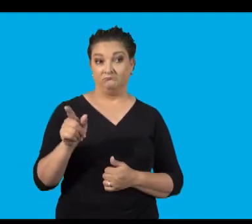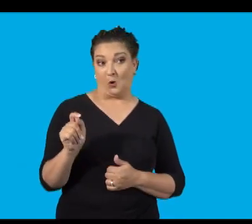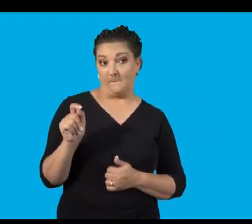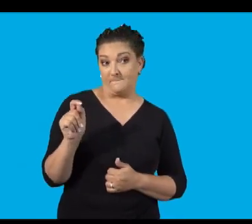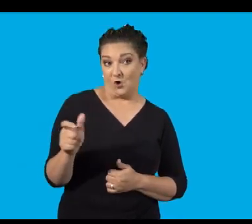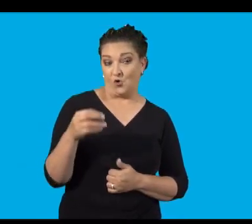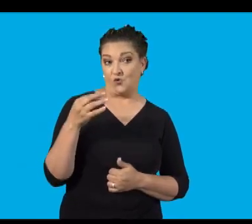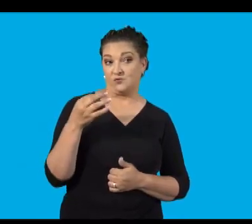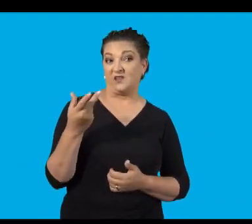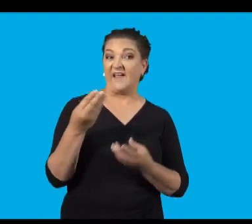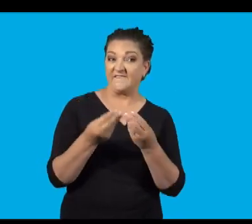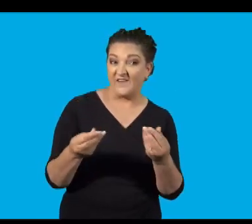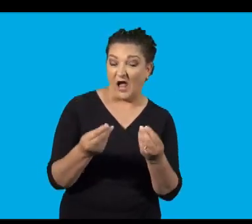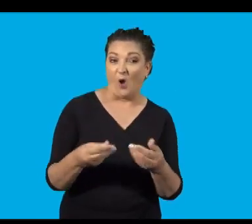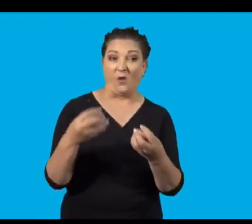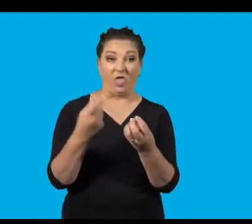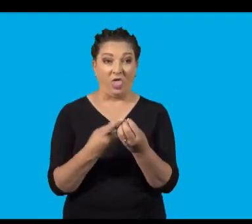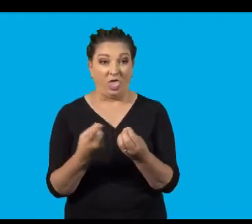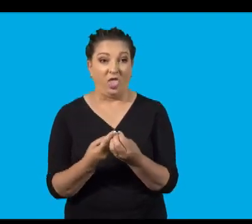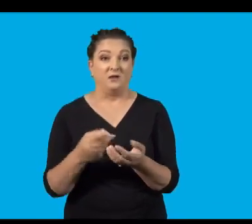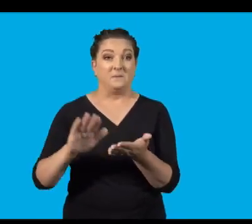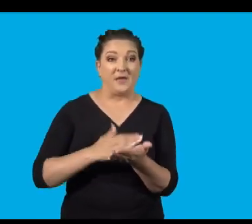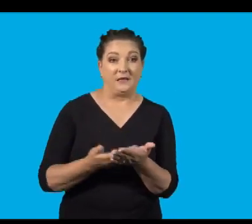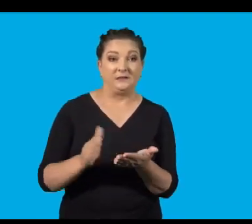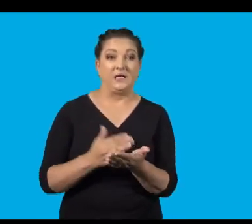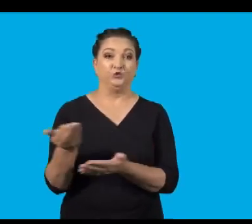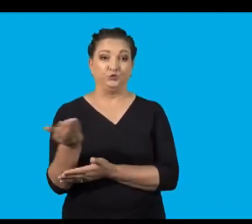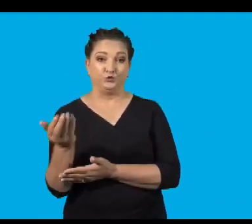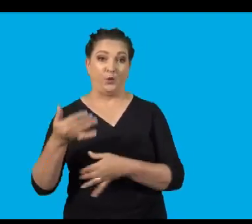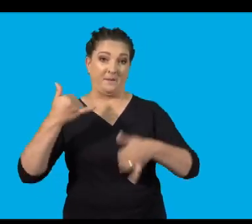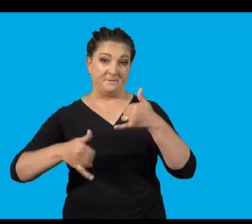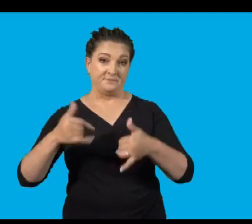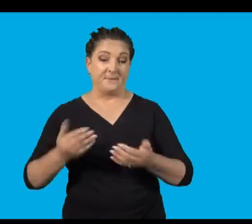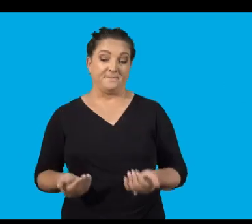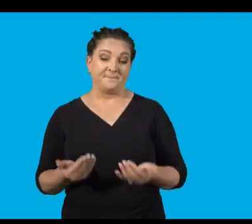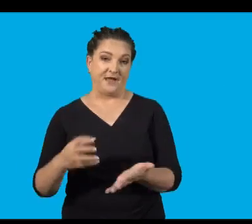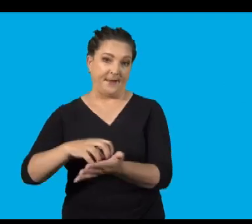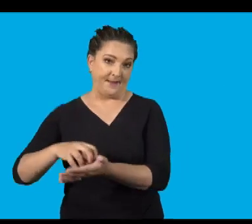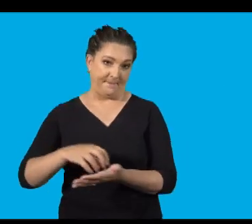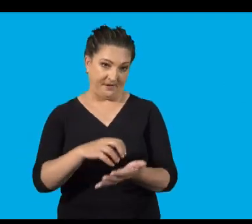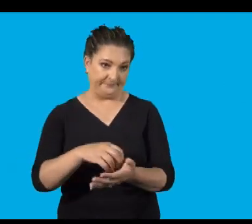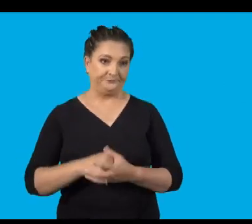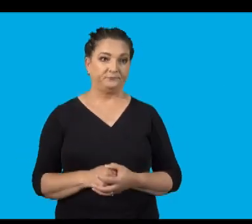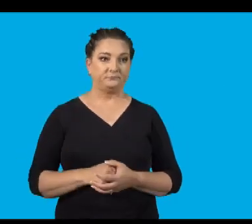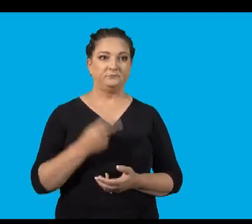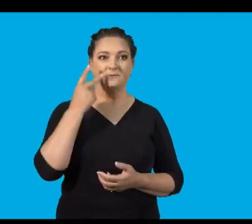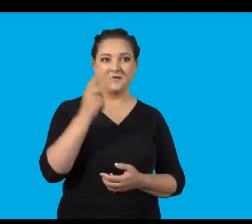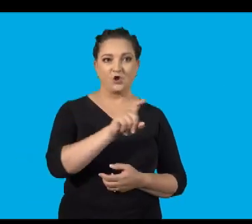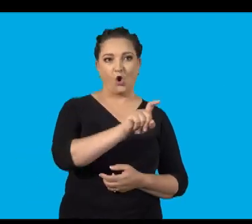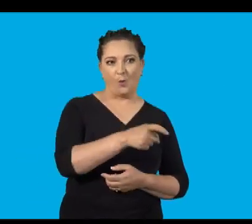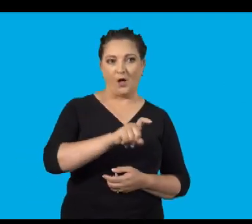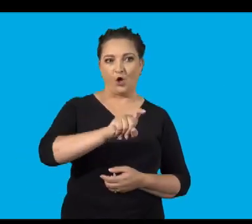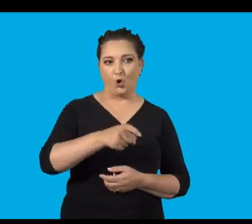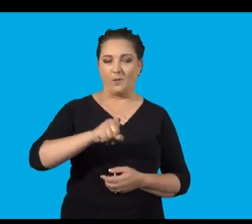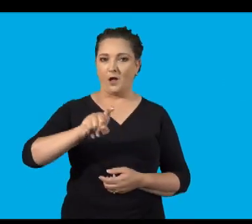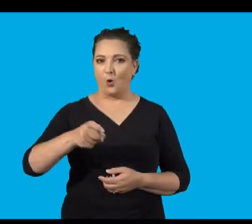She bought flour, eggs, butter, sugar, and milk to bake the cupcakes. In your response, take note